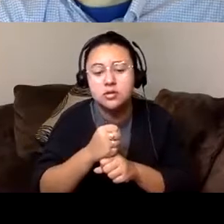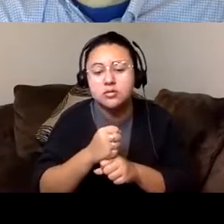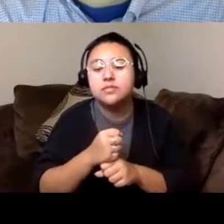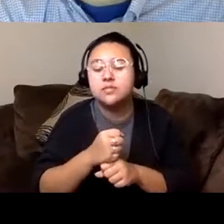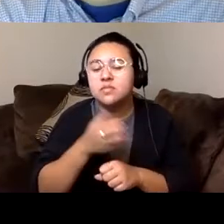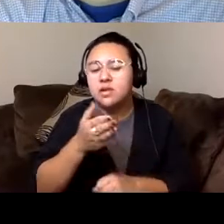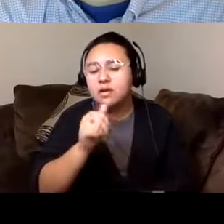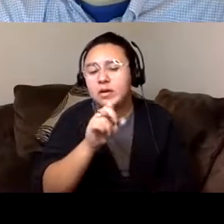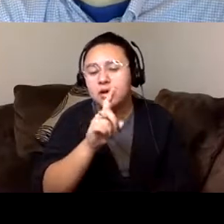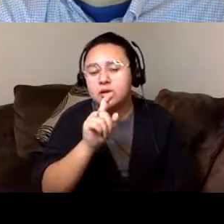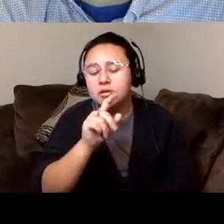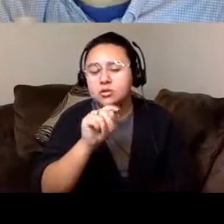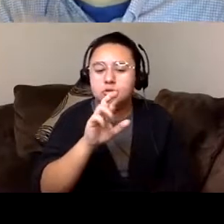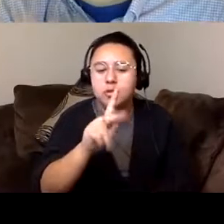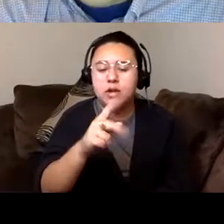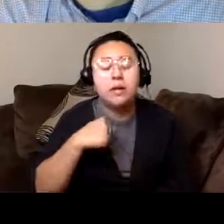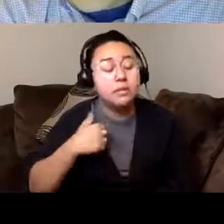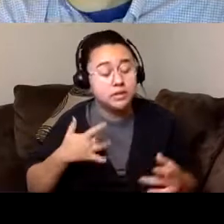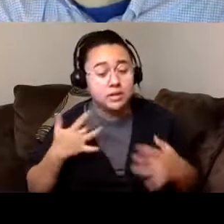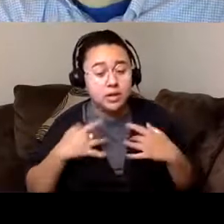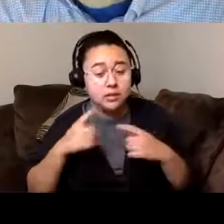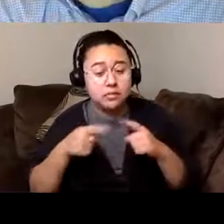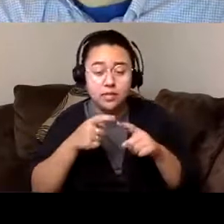really excited about this panel. And so